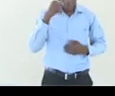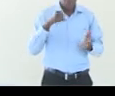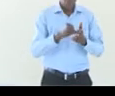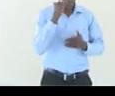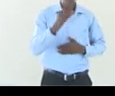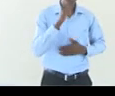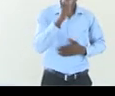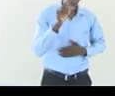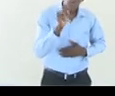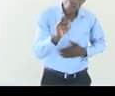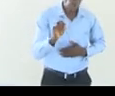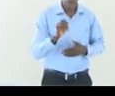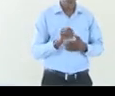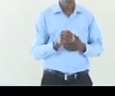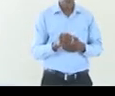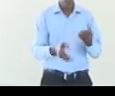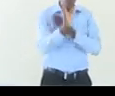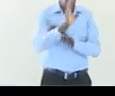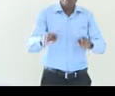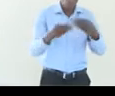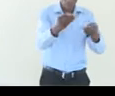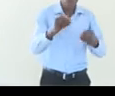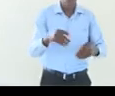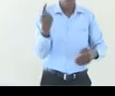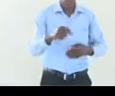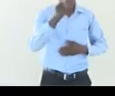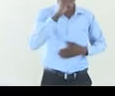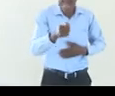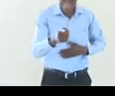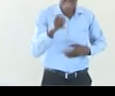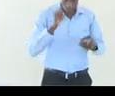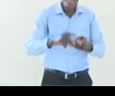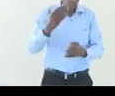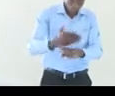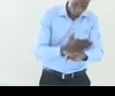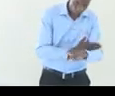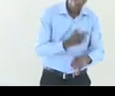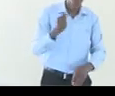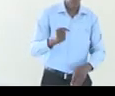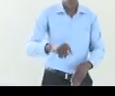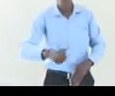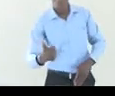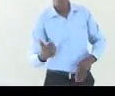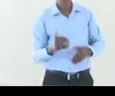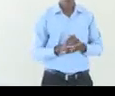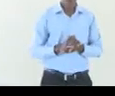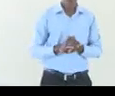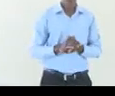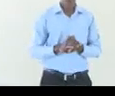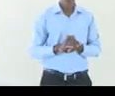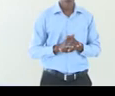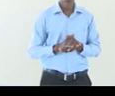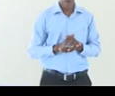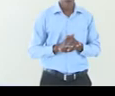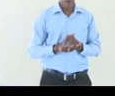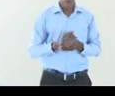So I help myself and help the others. Otherwise, as I am eating alone, it is going to constipate me.